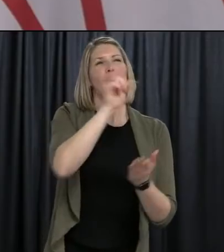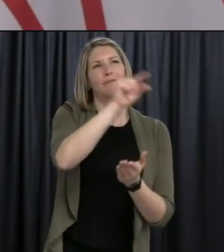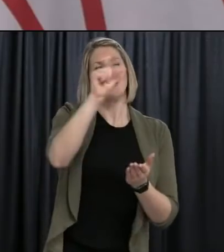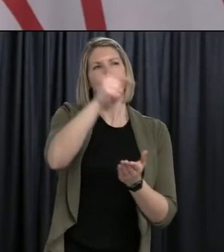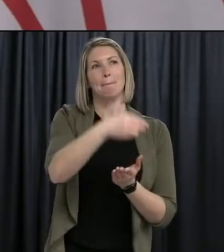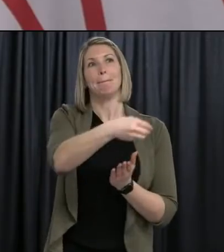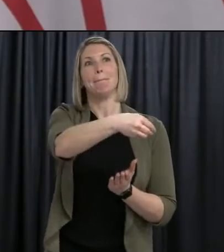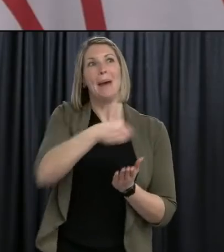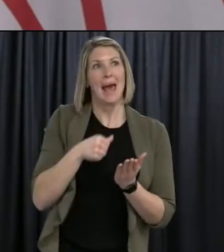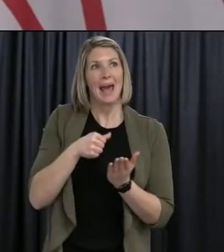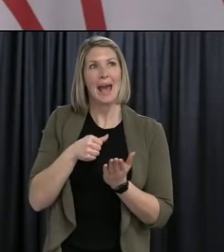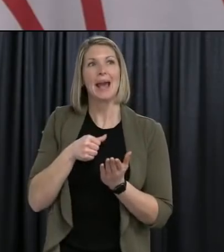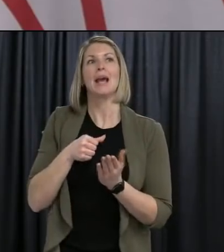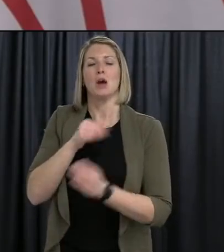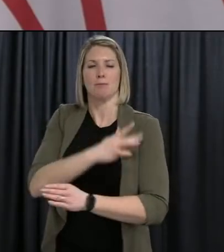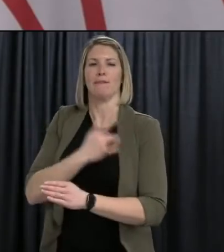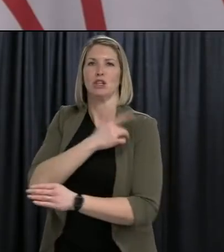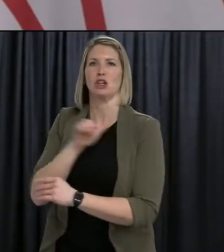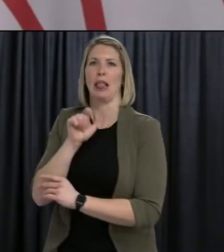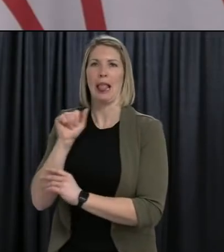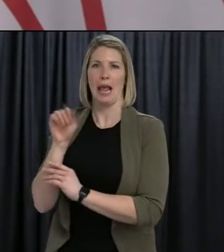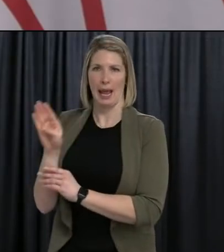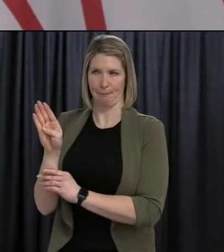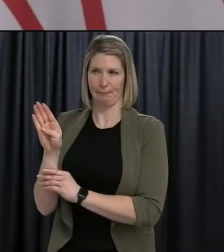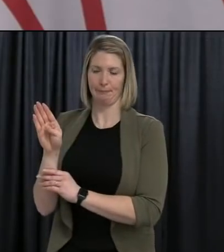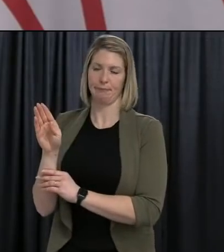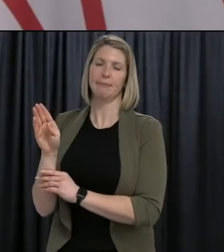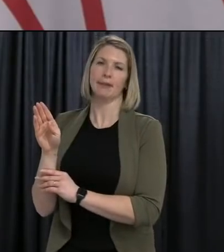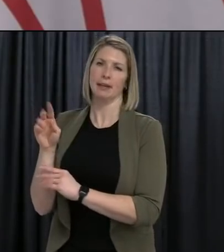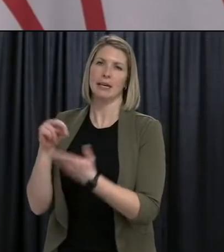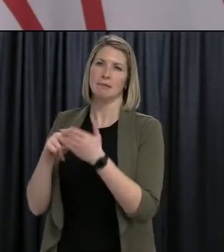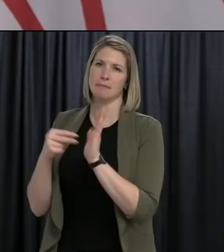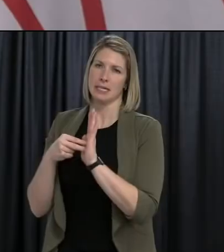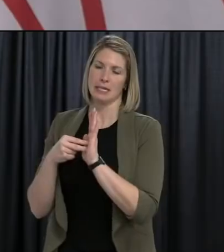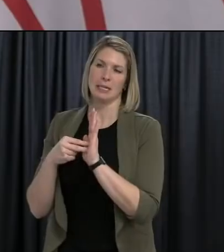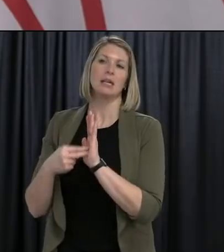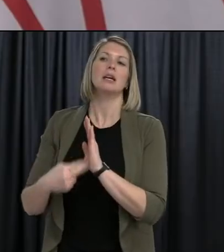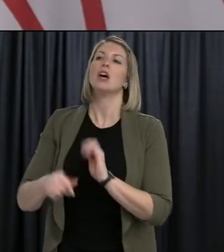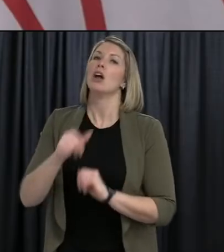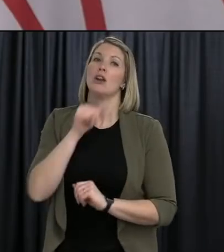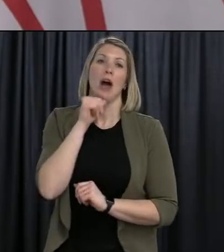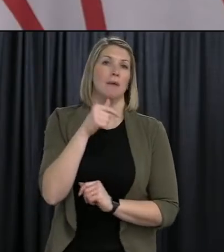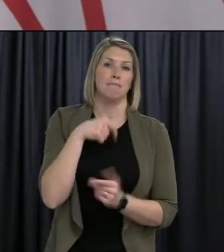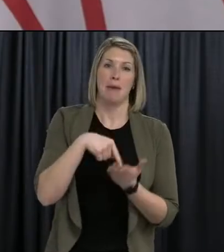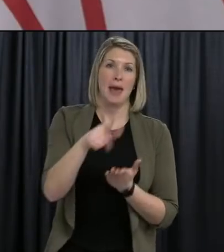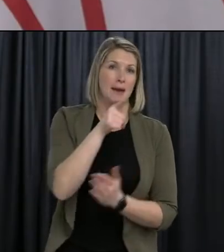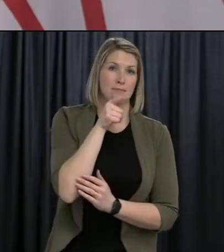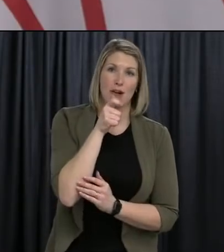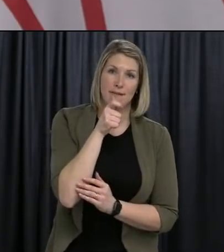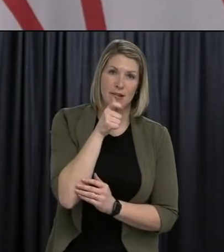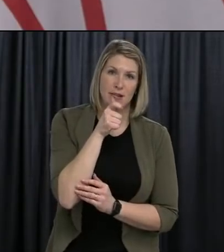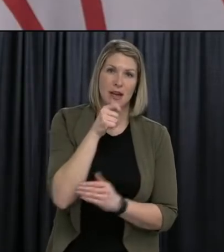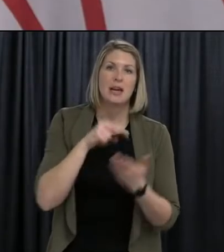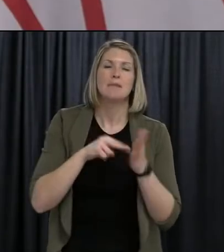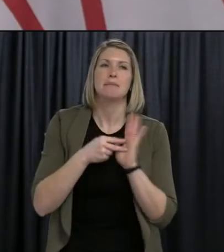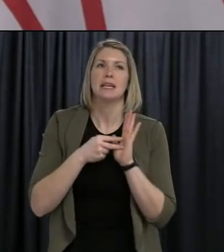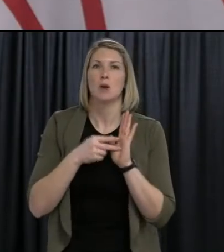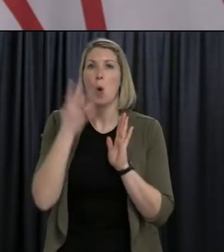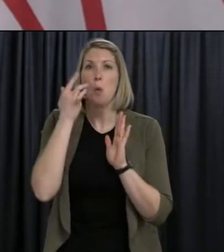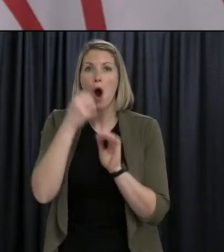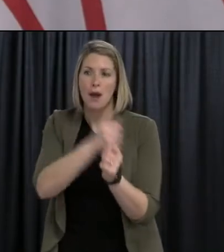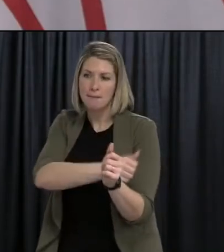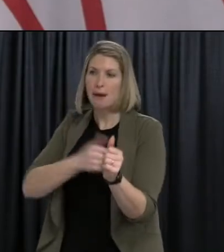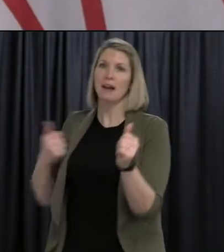this plan, this strategy that has been put in place has helped diminish, not fully eliminate, but diminish the backlog that has been